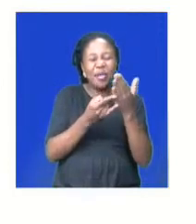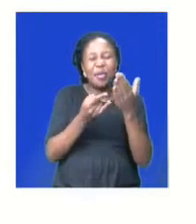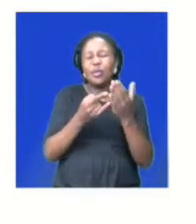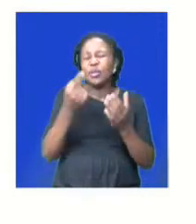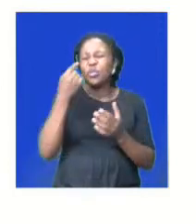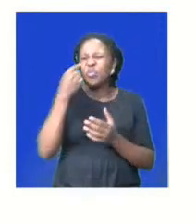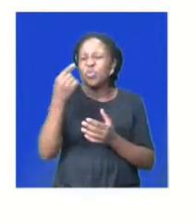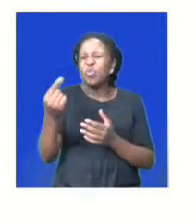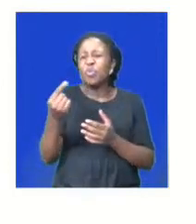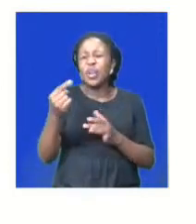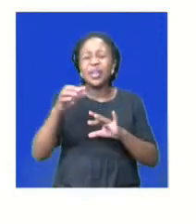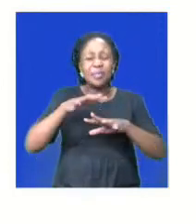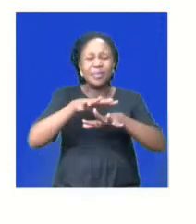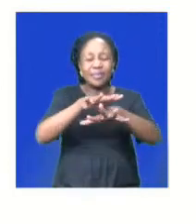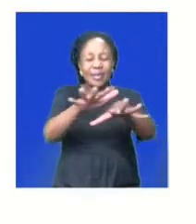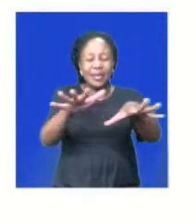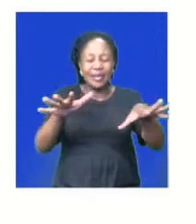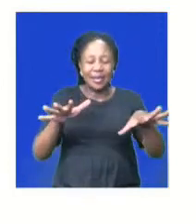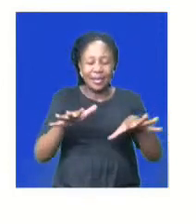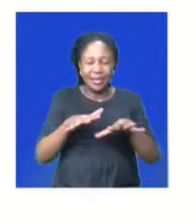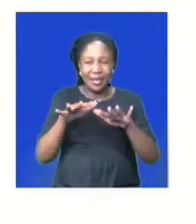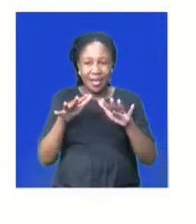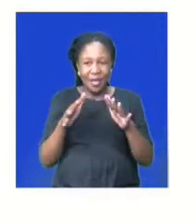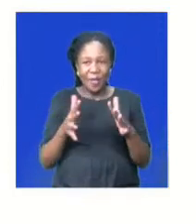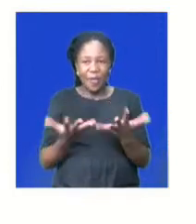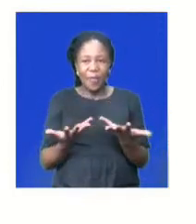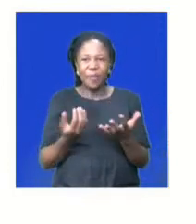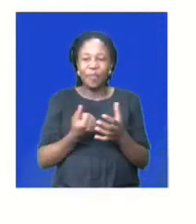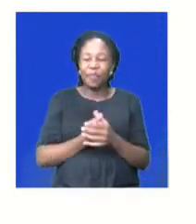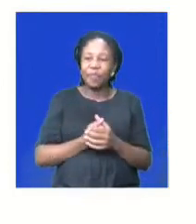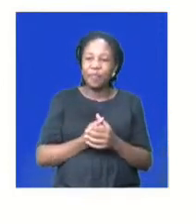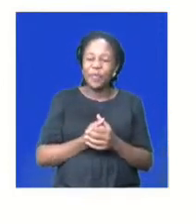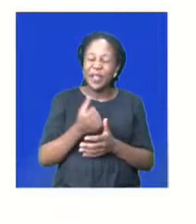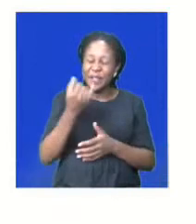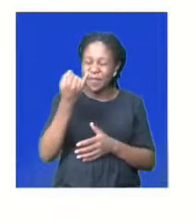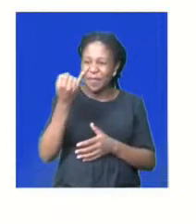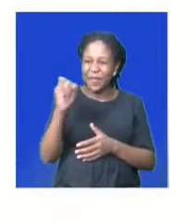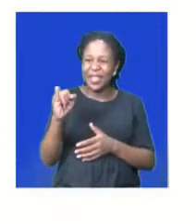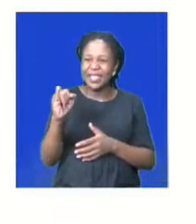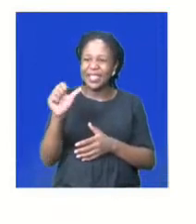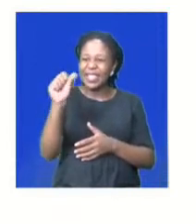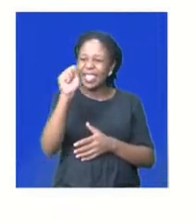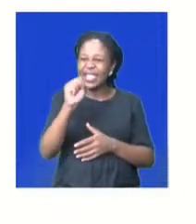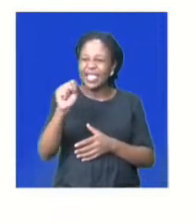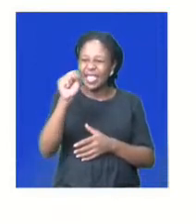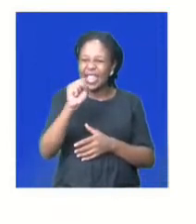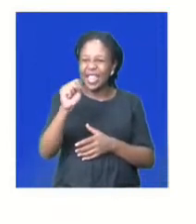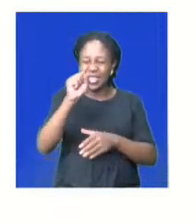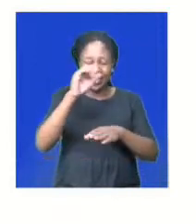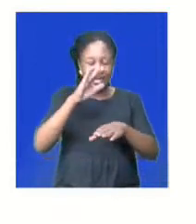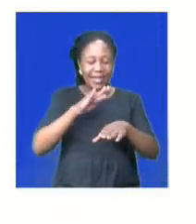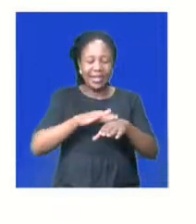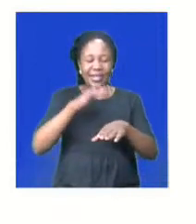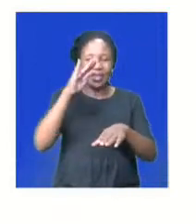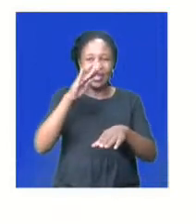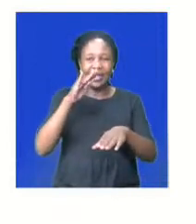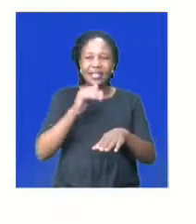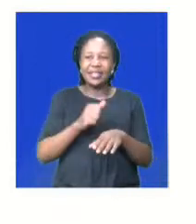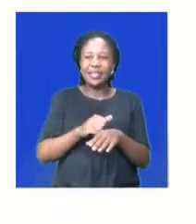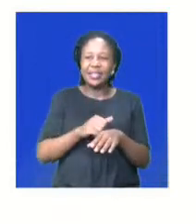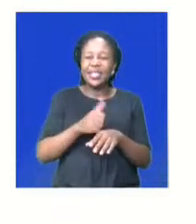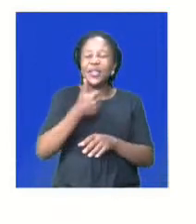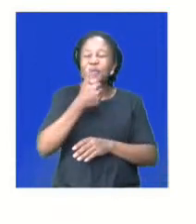environment. The first sense is the sense of touch, using the